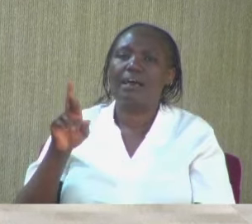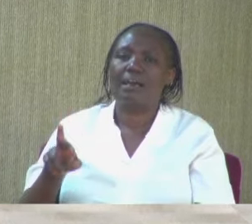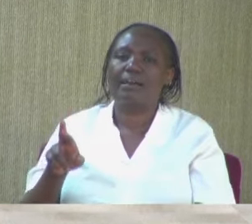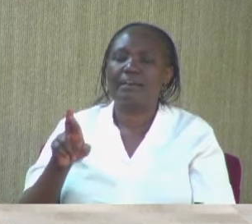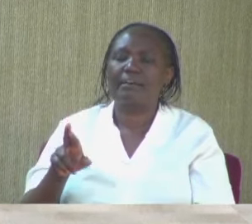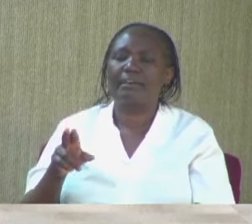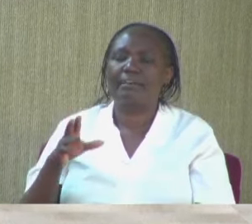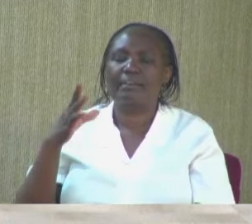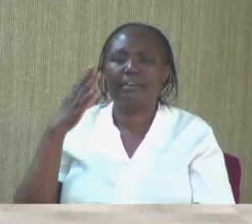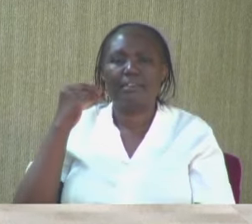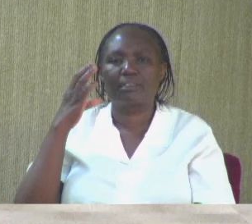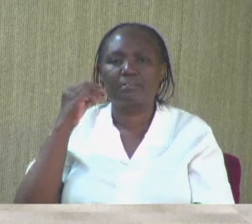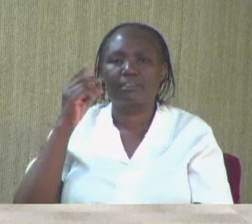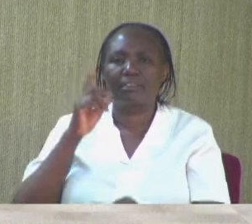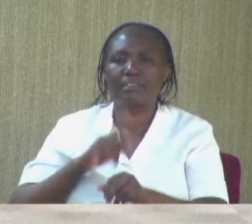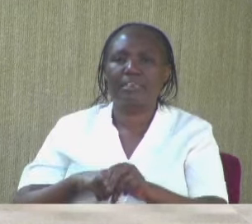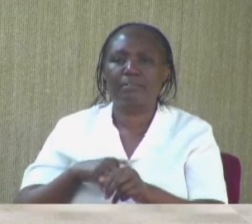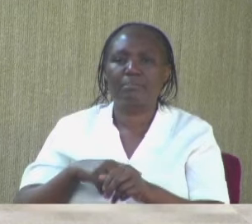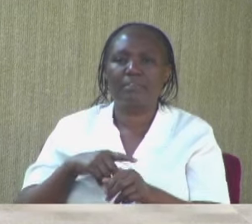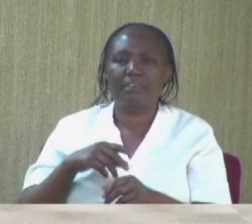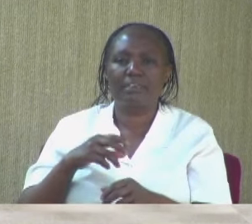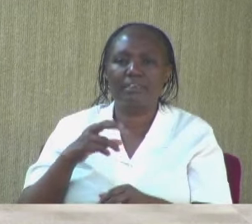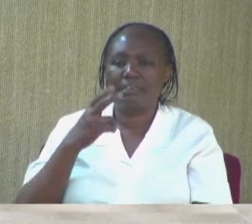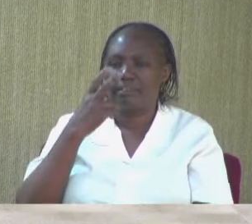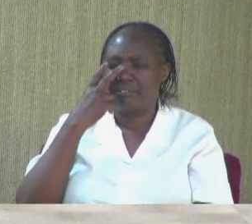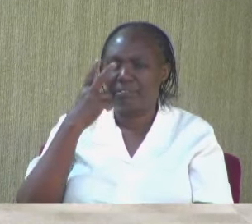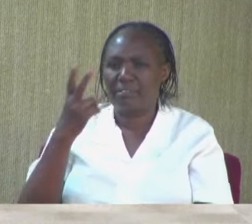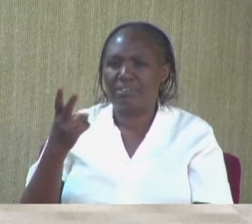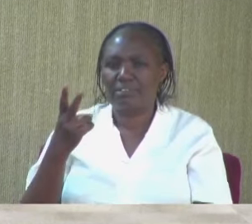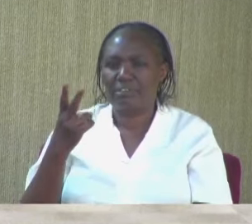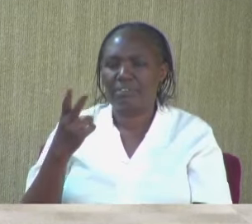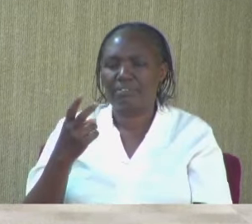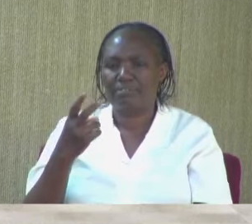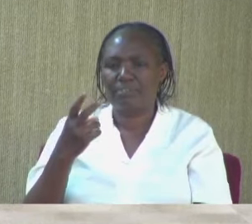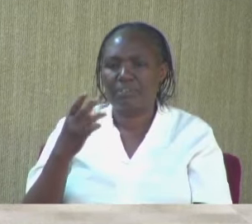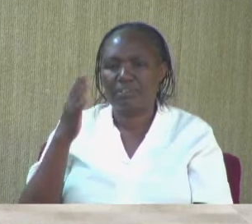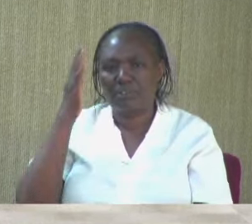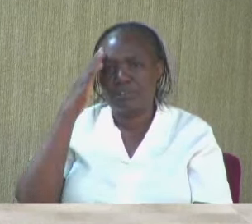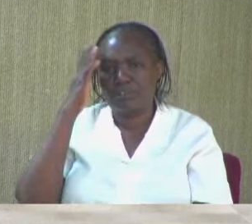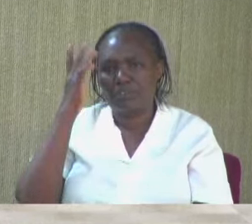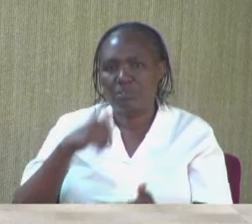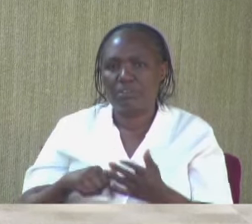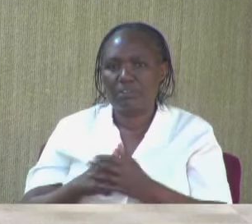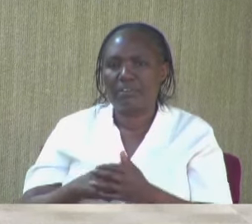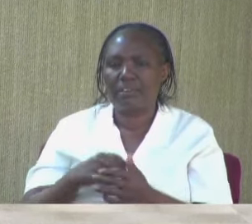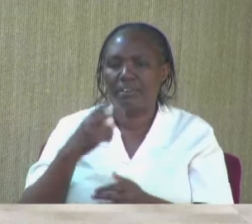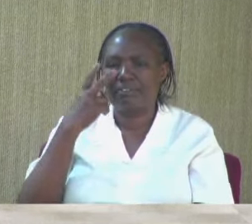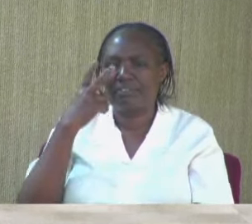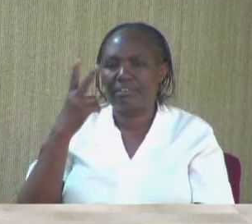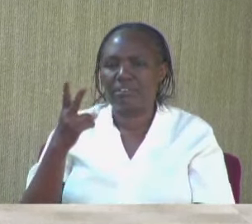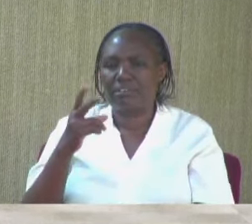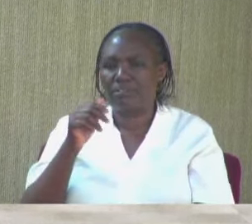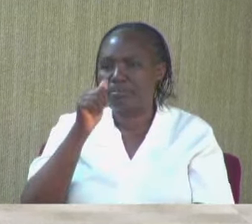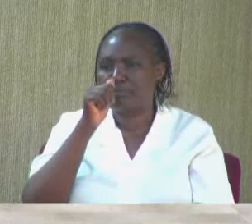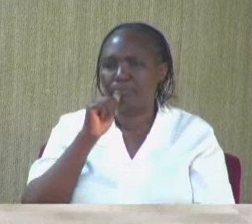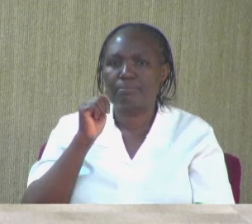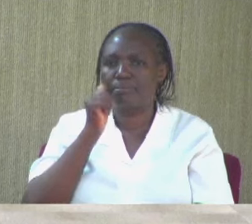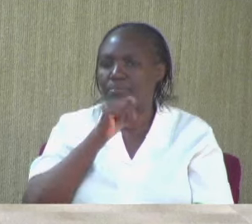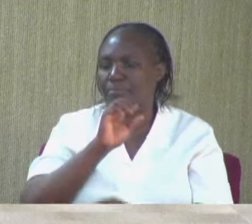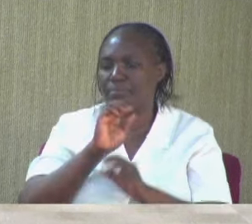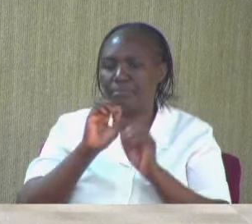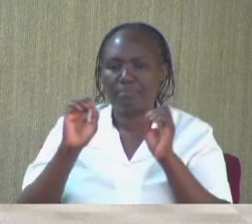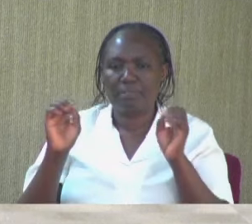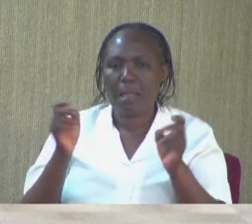vision? Notice this. And you know, her visions were not private. She had visions